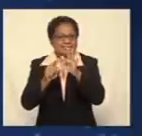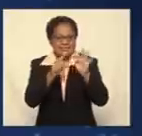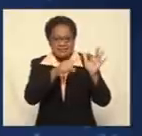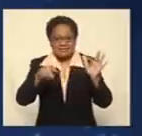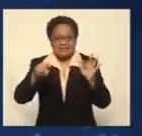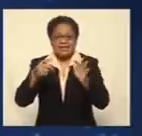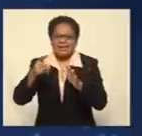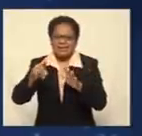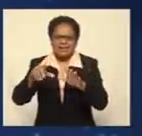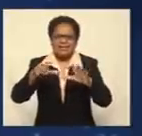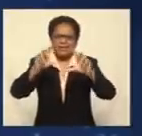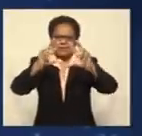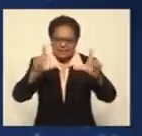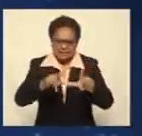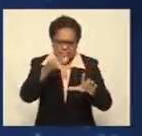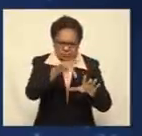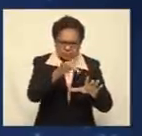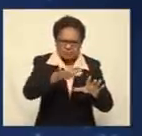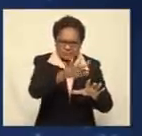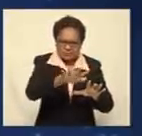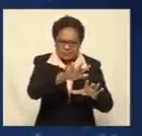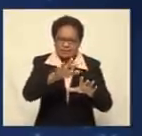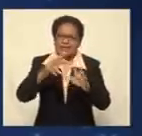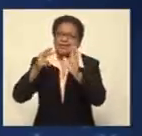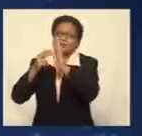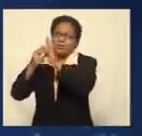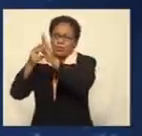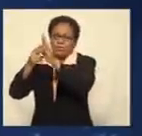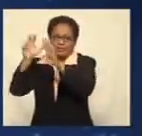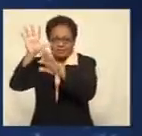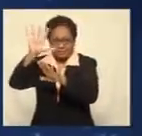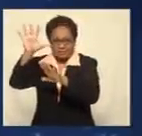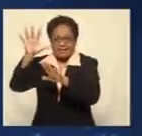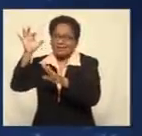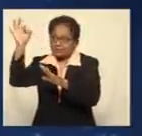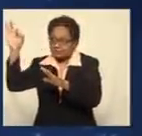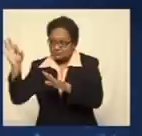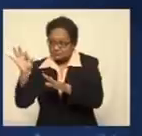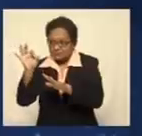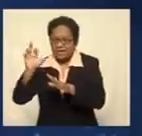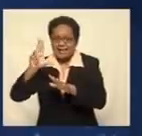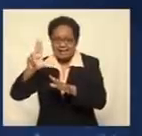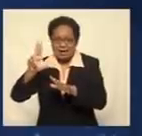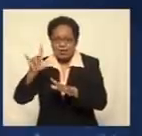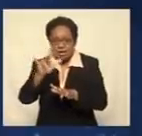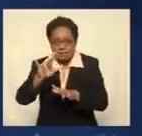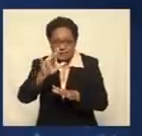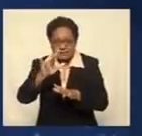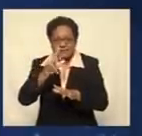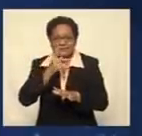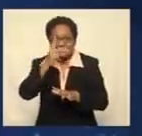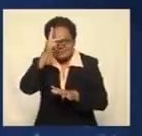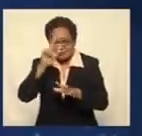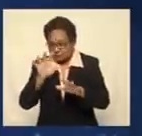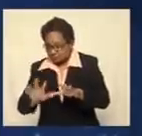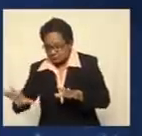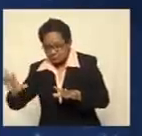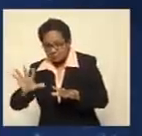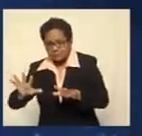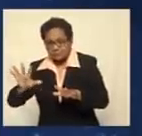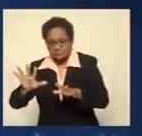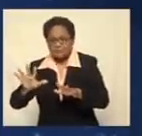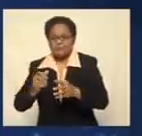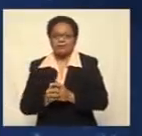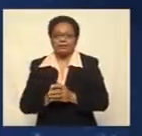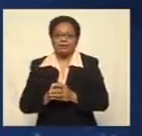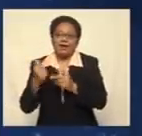Viti Levu, Vanua Levu, Tavyuni and nearby smaller islands, Lau and Lomai Viti Group, Kandavu and nearby smaller islands.